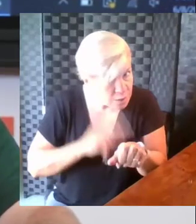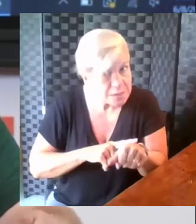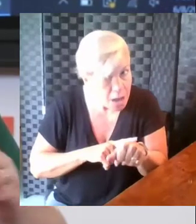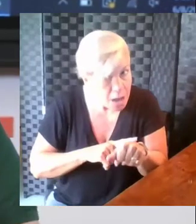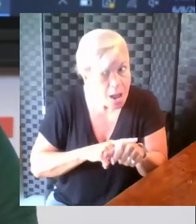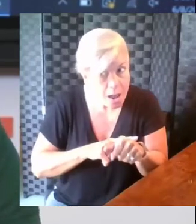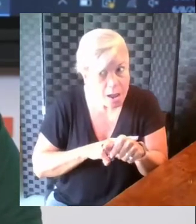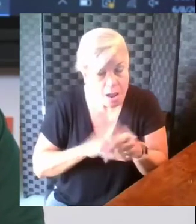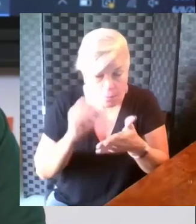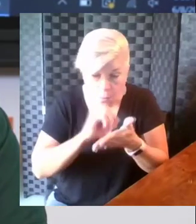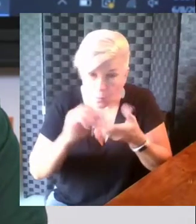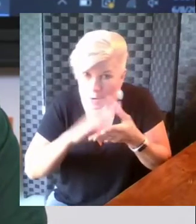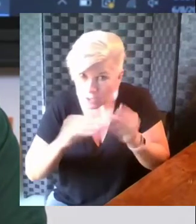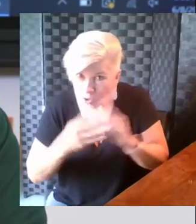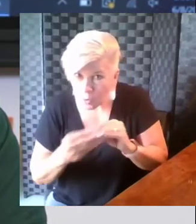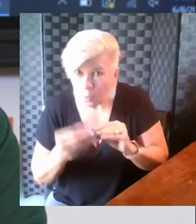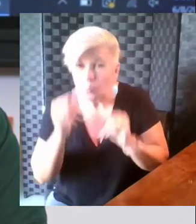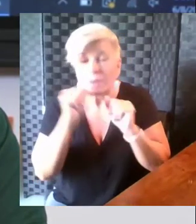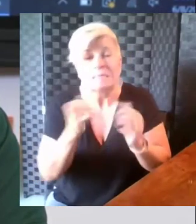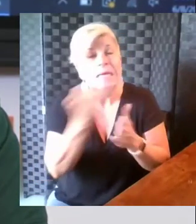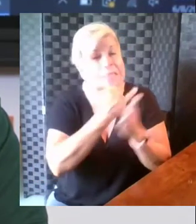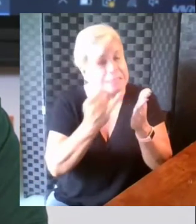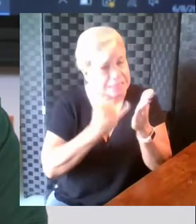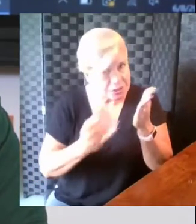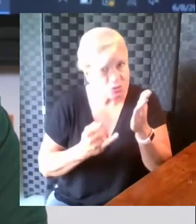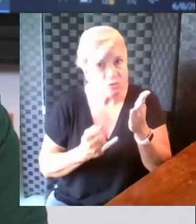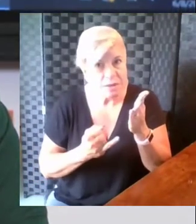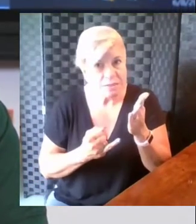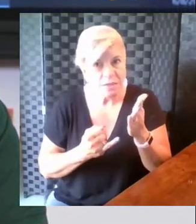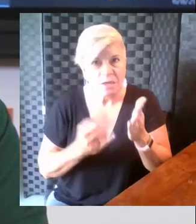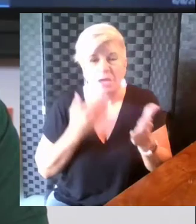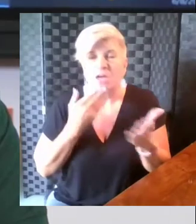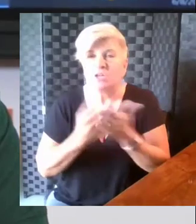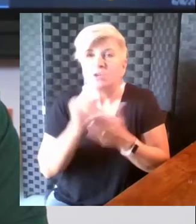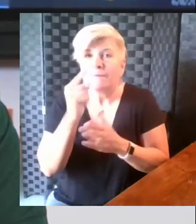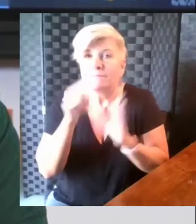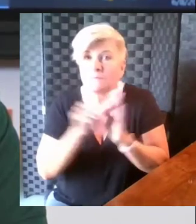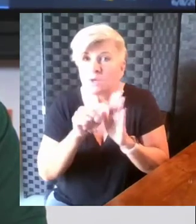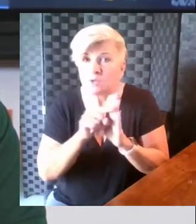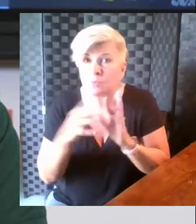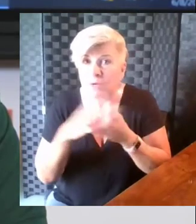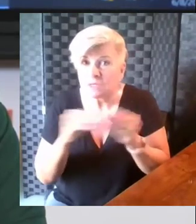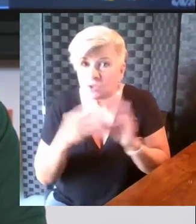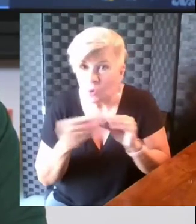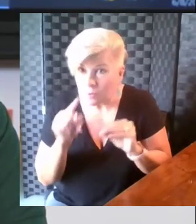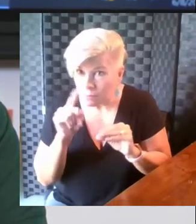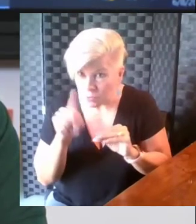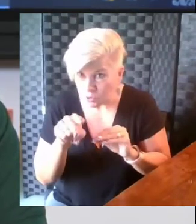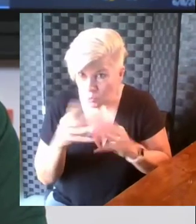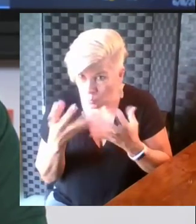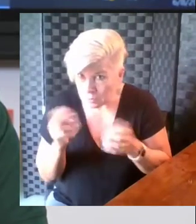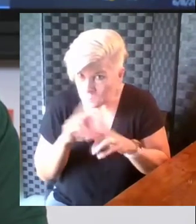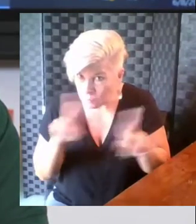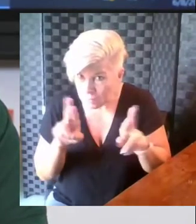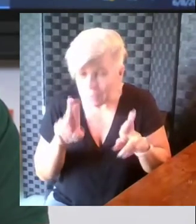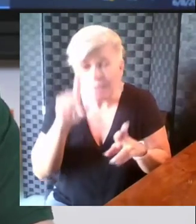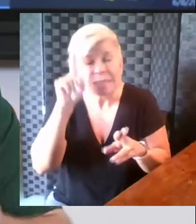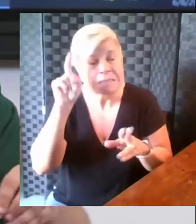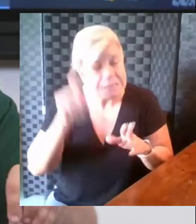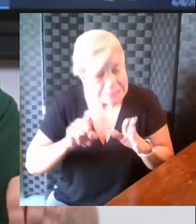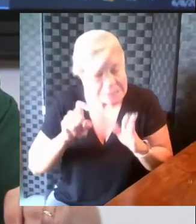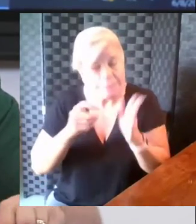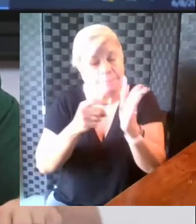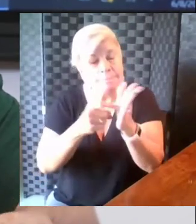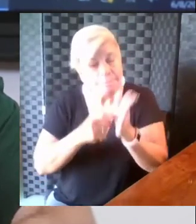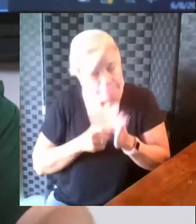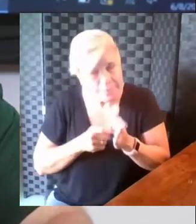we do a story, we can illustrate it. And good first grade stories, so that you're ready, have to have an